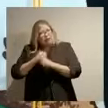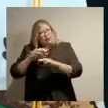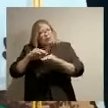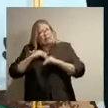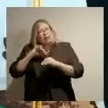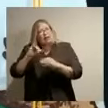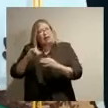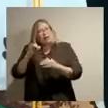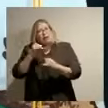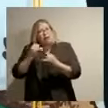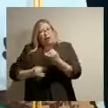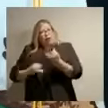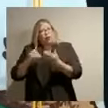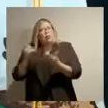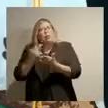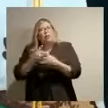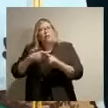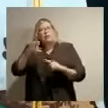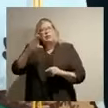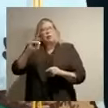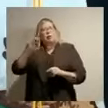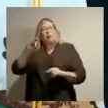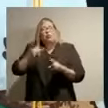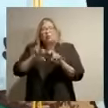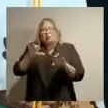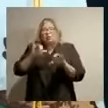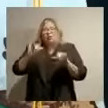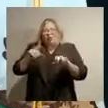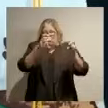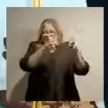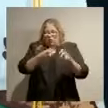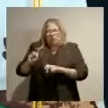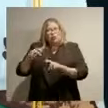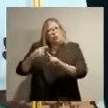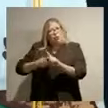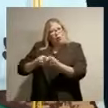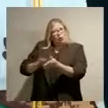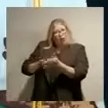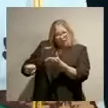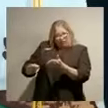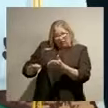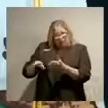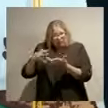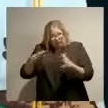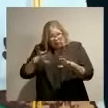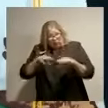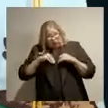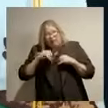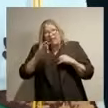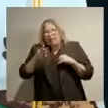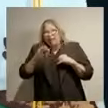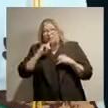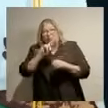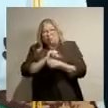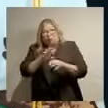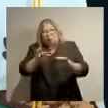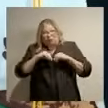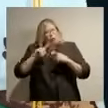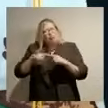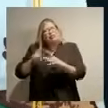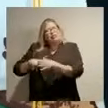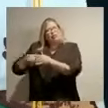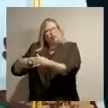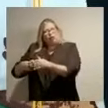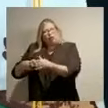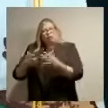from CMS to do the transitional rent waiver? And if so, when does that start? All I can say is there's no changes